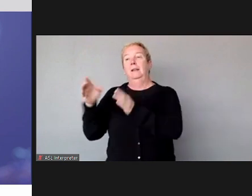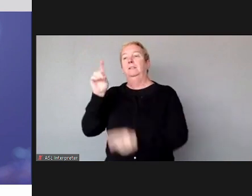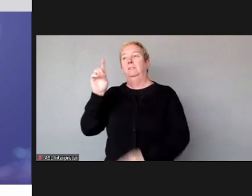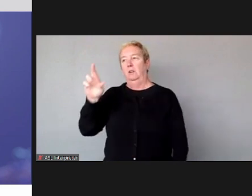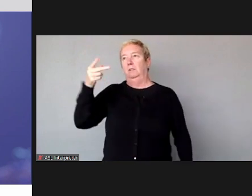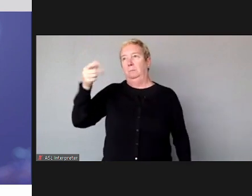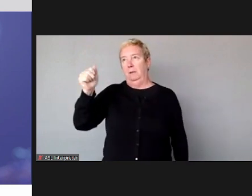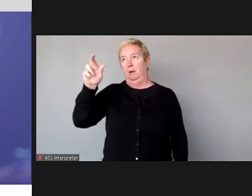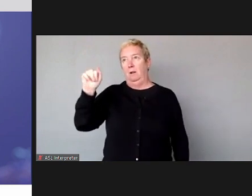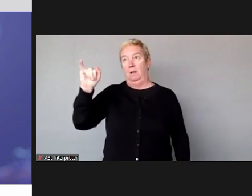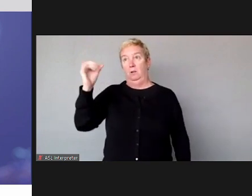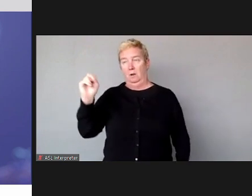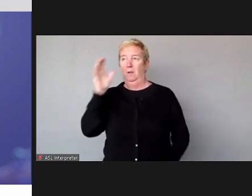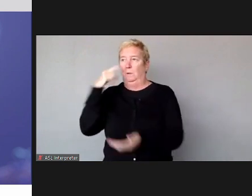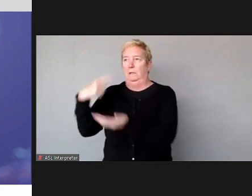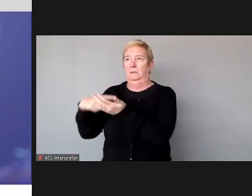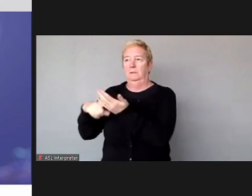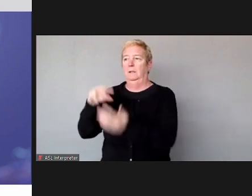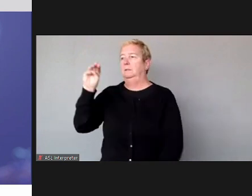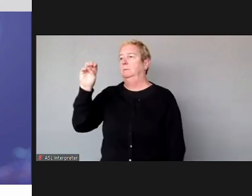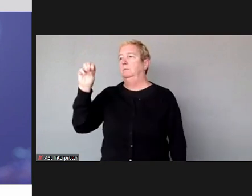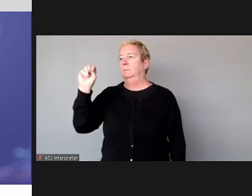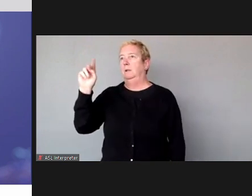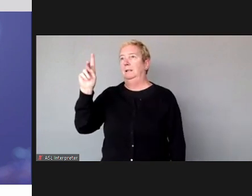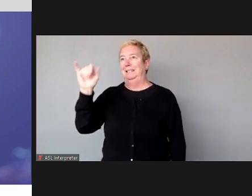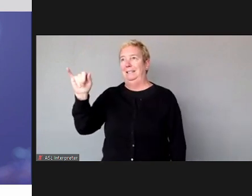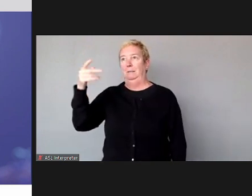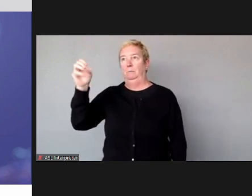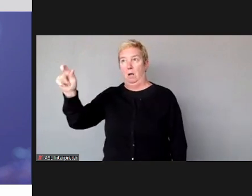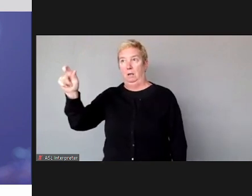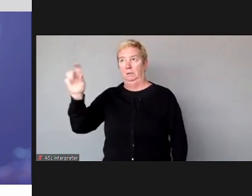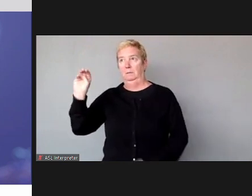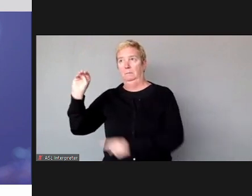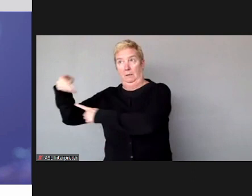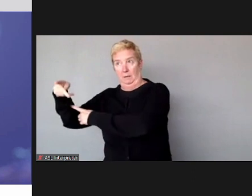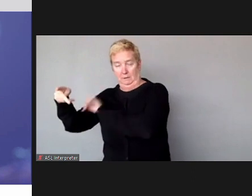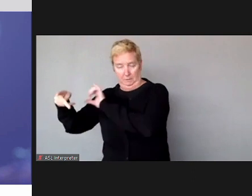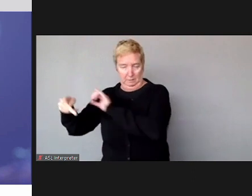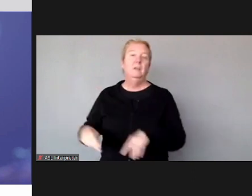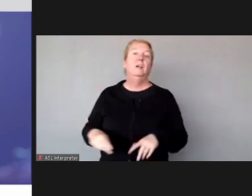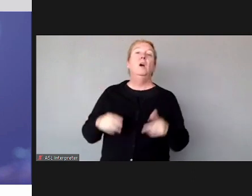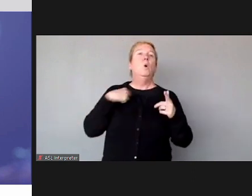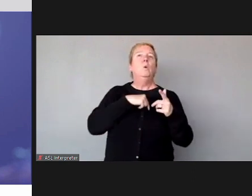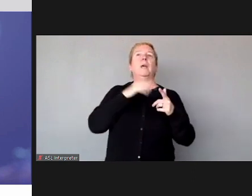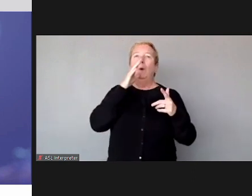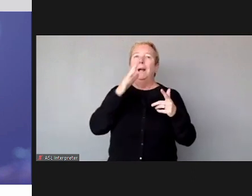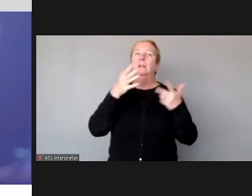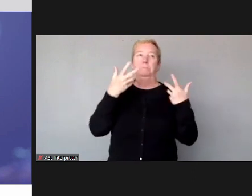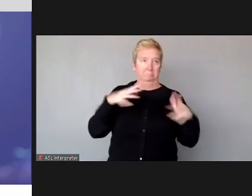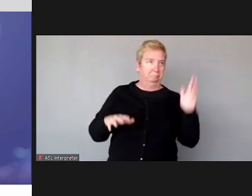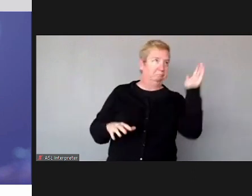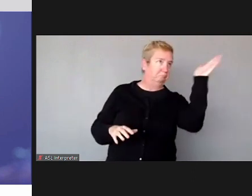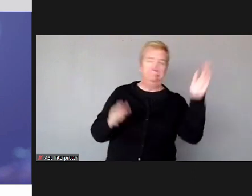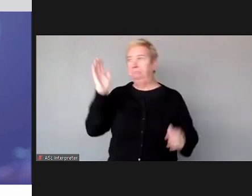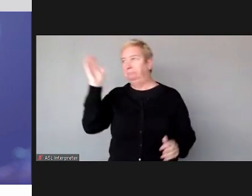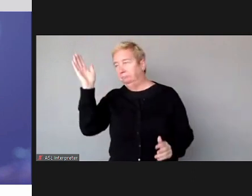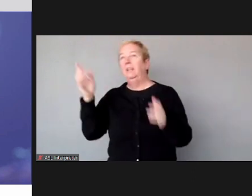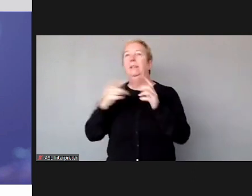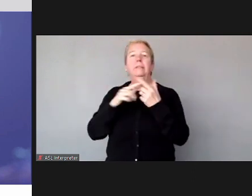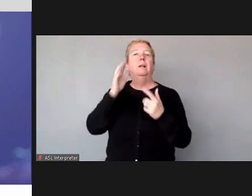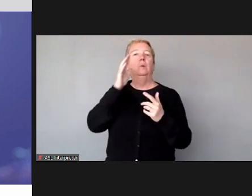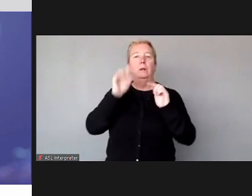the presentations, we will take questions from our media partners. When we get to the Q&A portion of the press conference, we ask